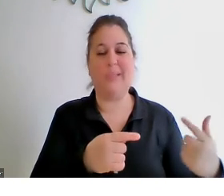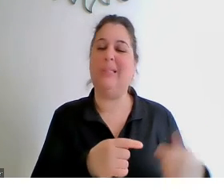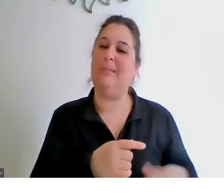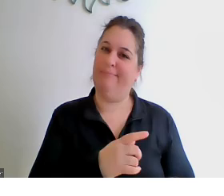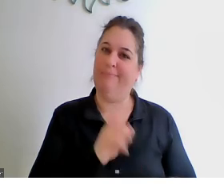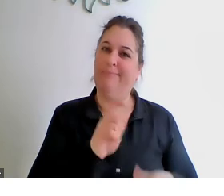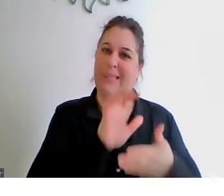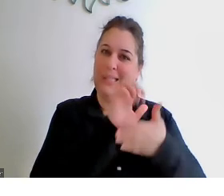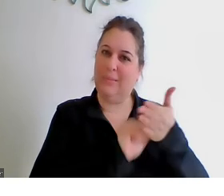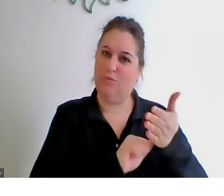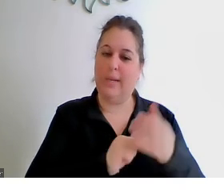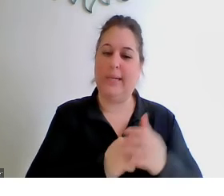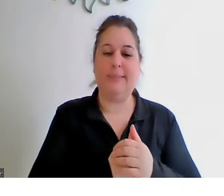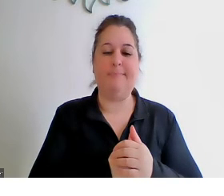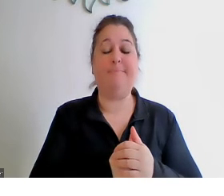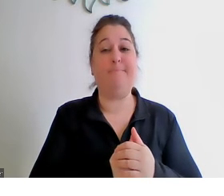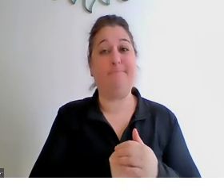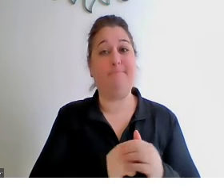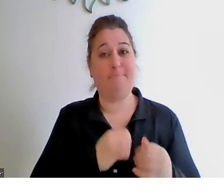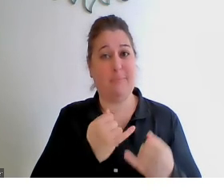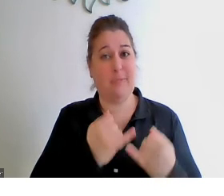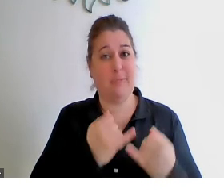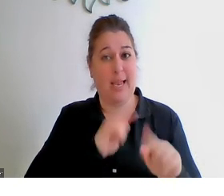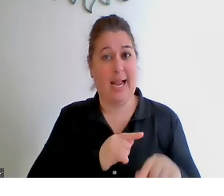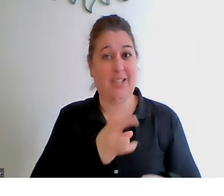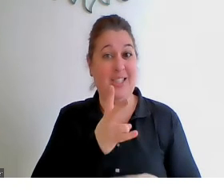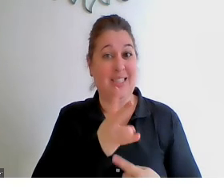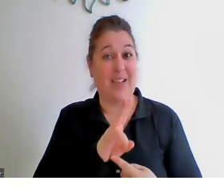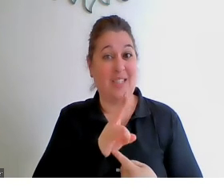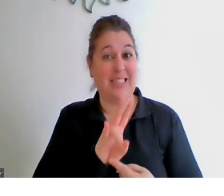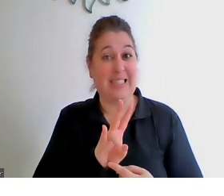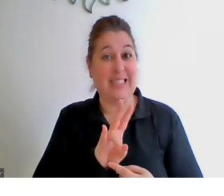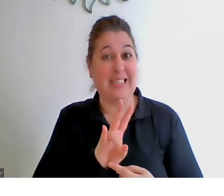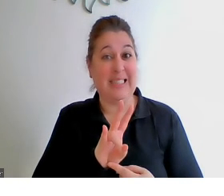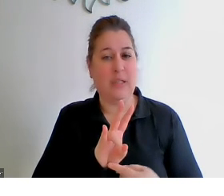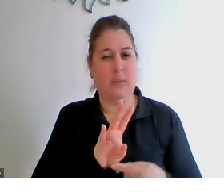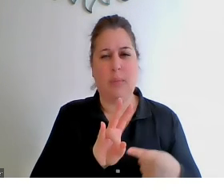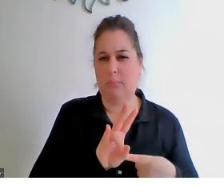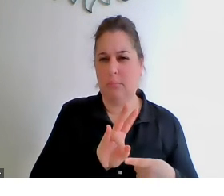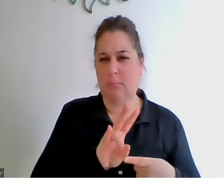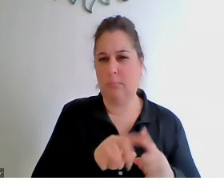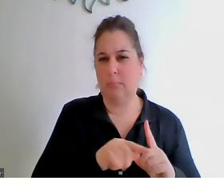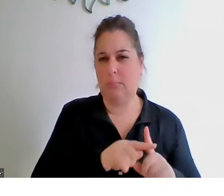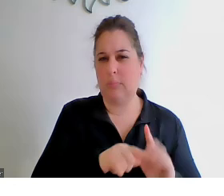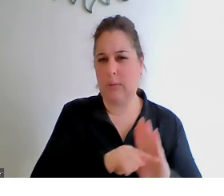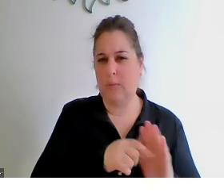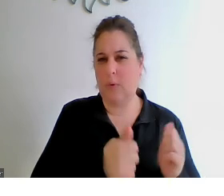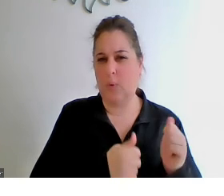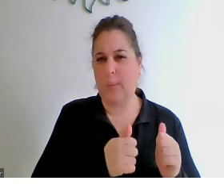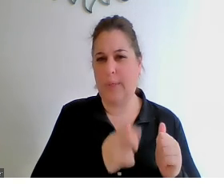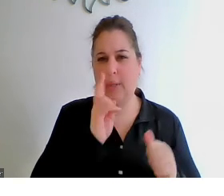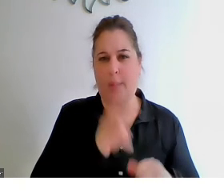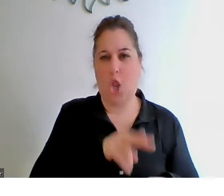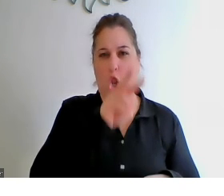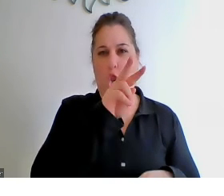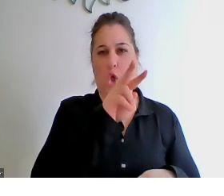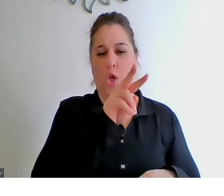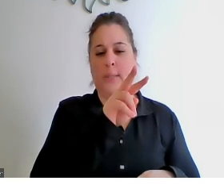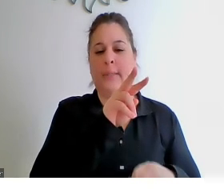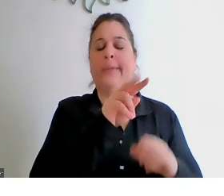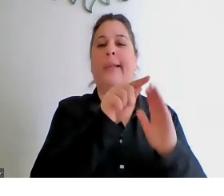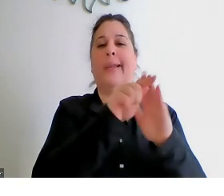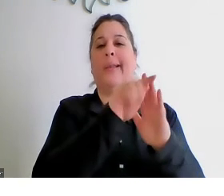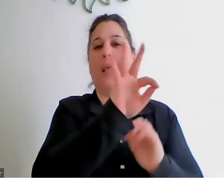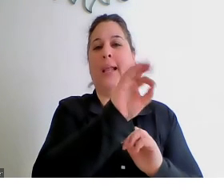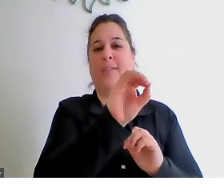so I'm going to do 90 minus 73. When I do that, I get 17. Okay, keep the sign of the